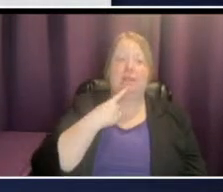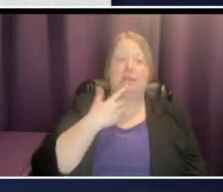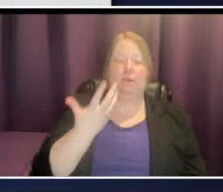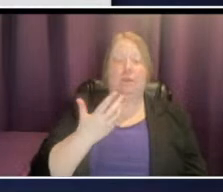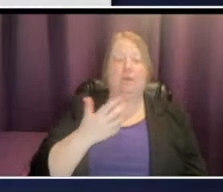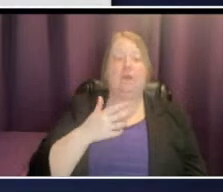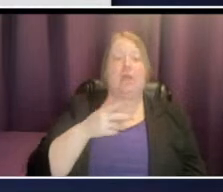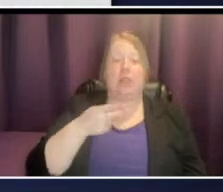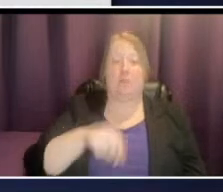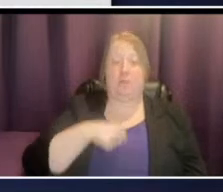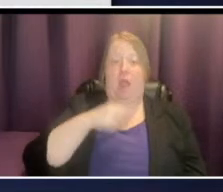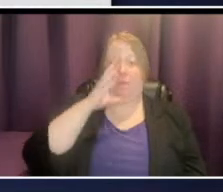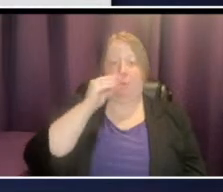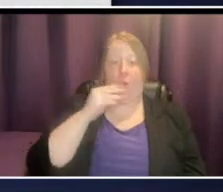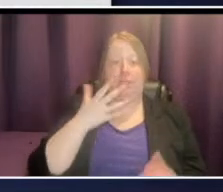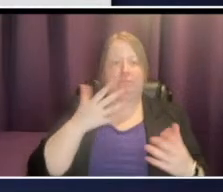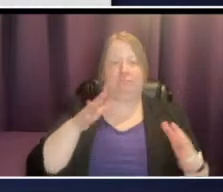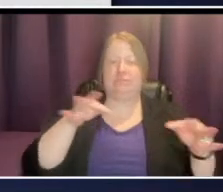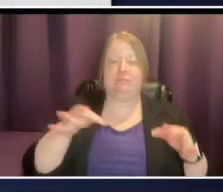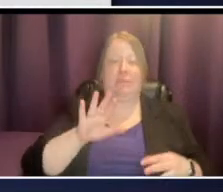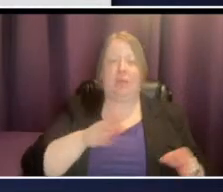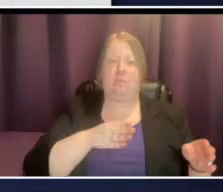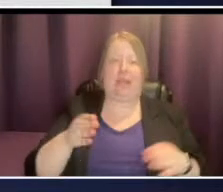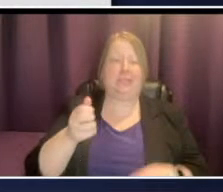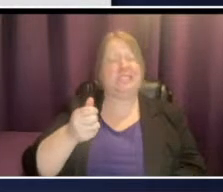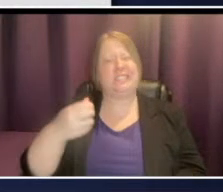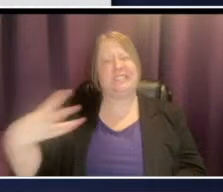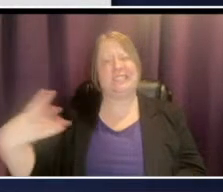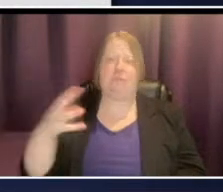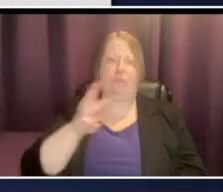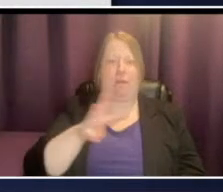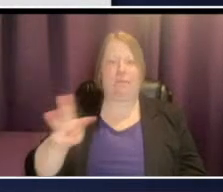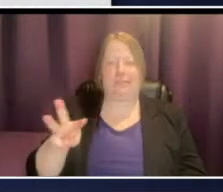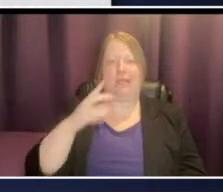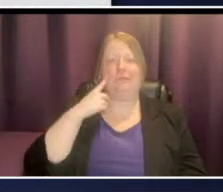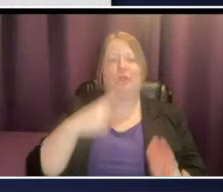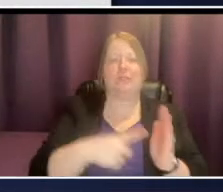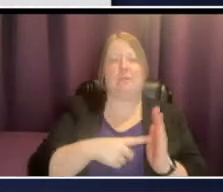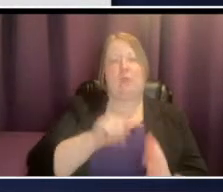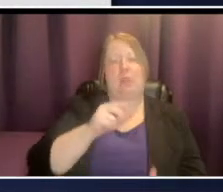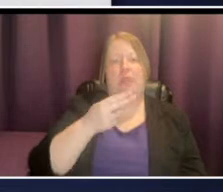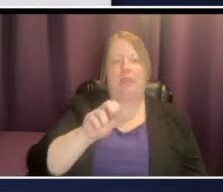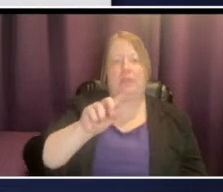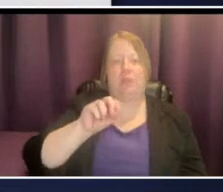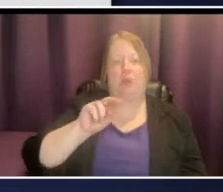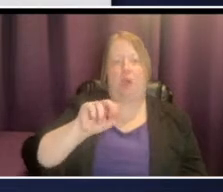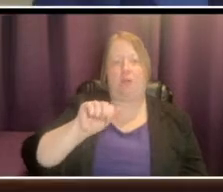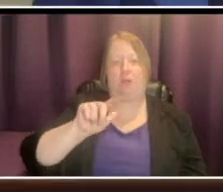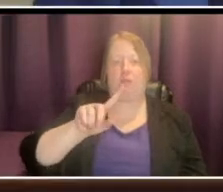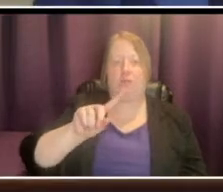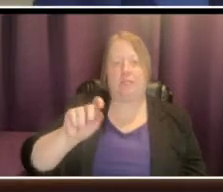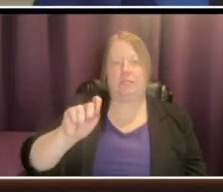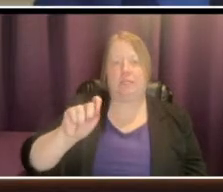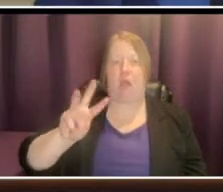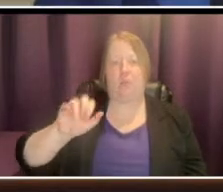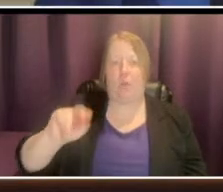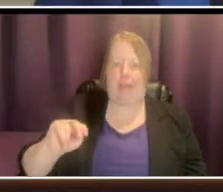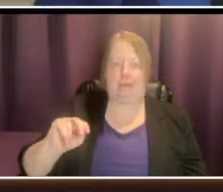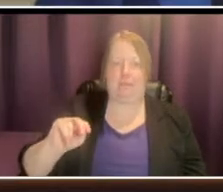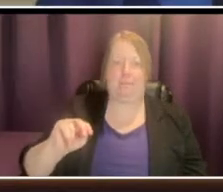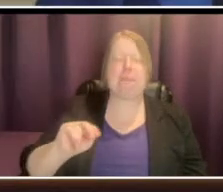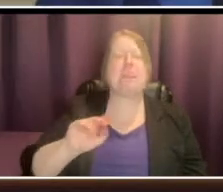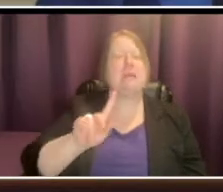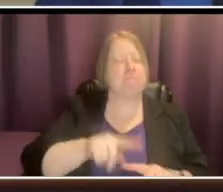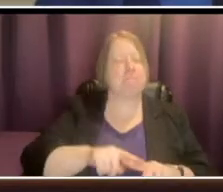on multiple websites like the Donald.win. Let's pause here. The Secret Service had